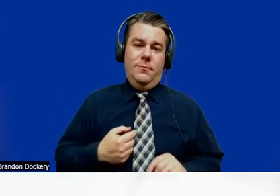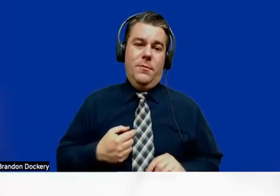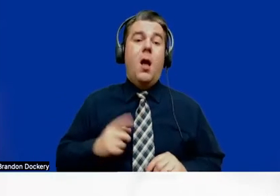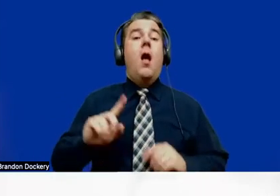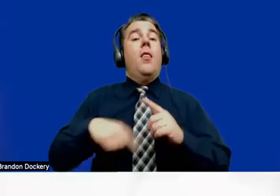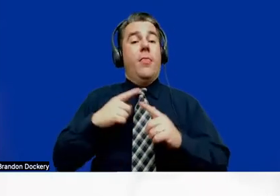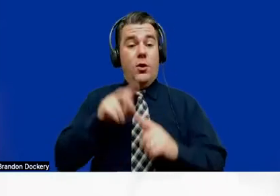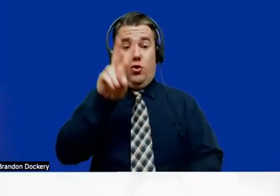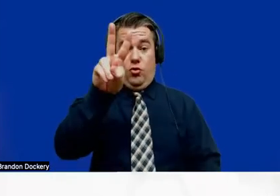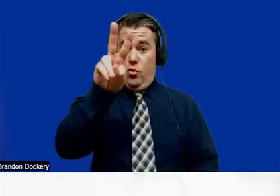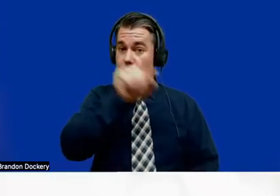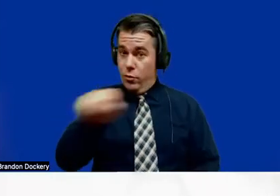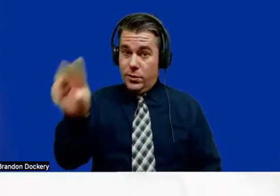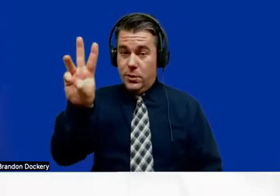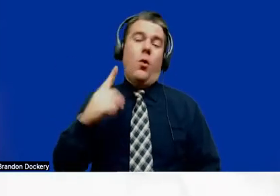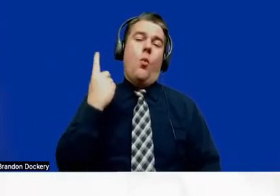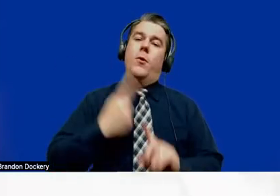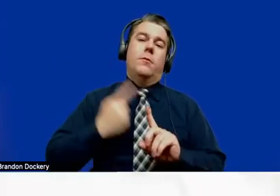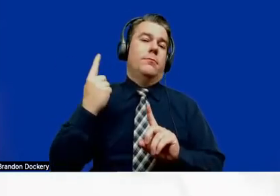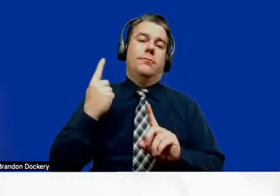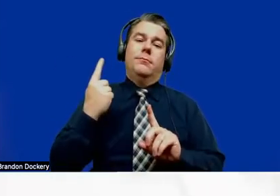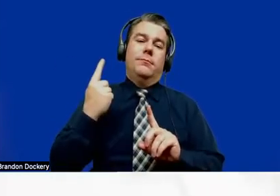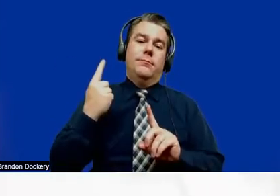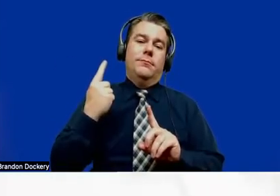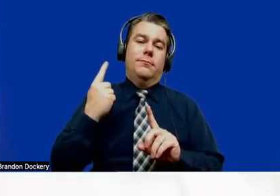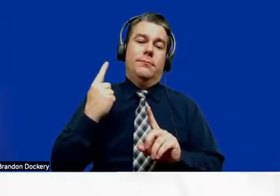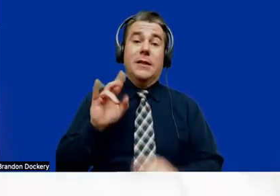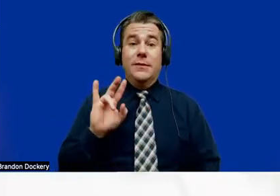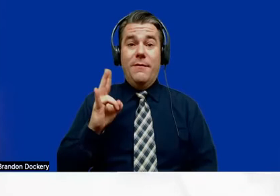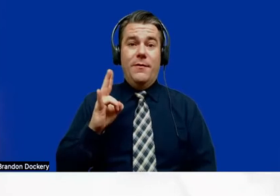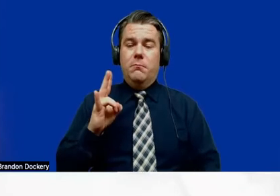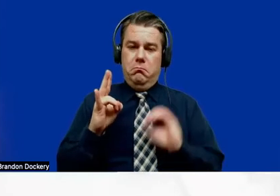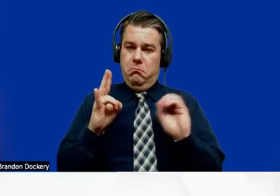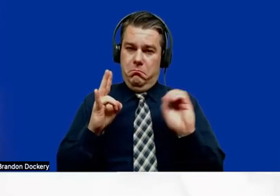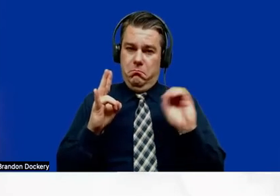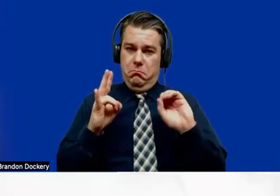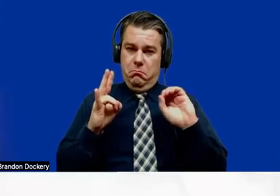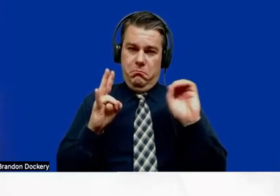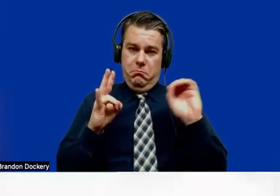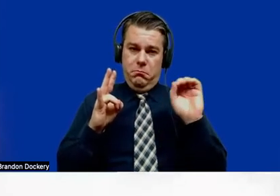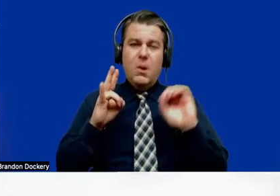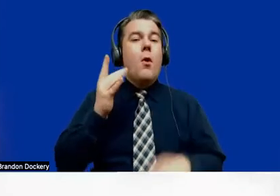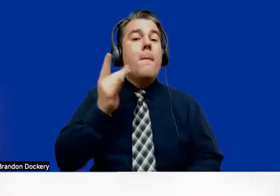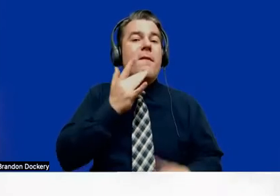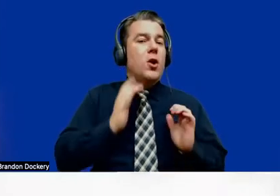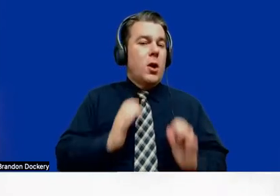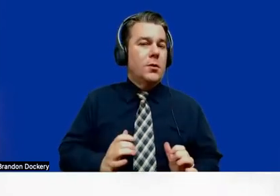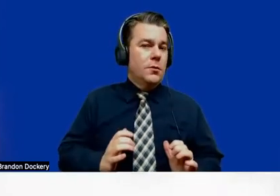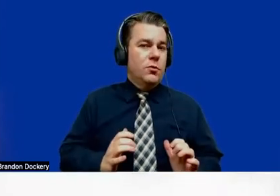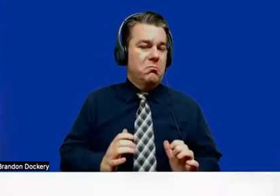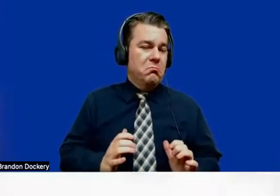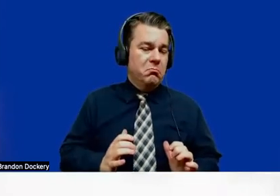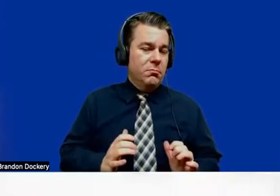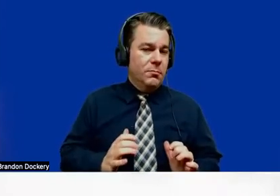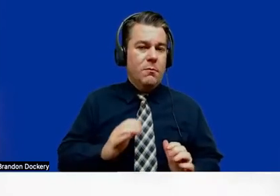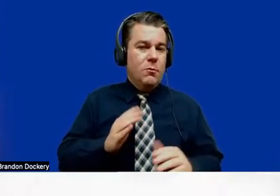6 is worth 1 point. And your level 7, you don't get any points for a preferred customer between 25 and